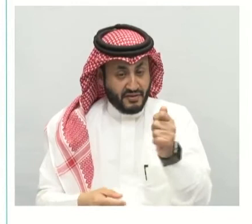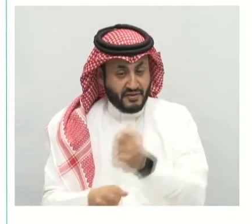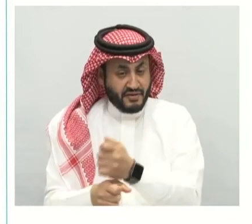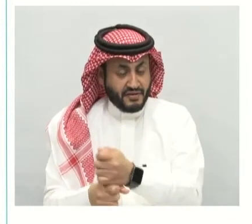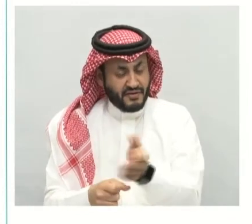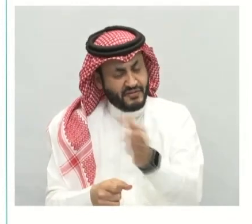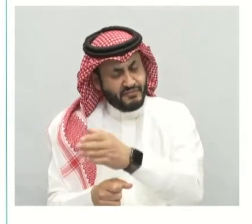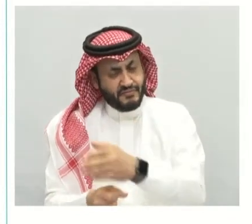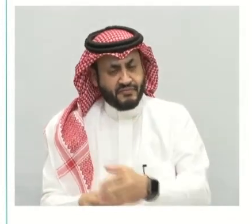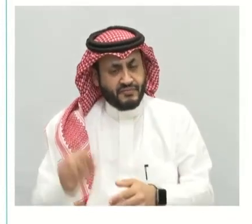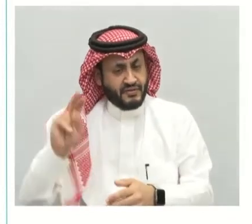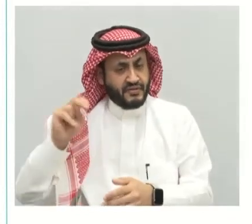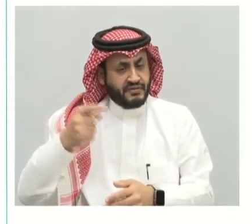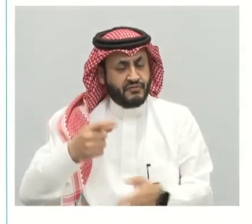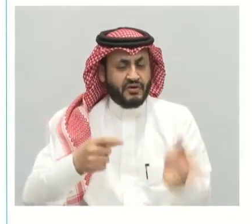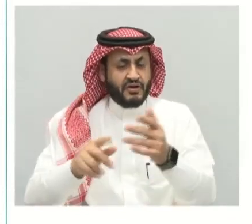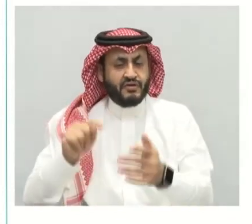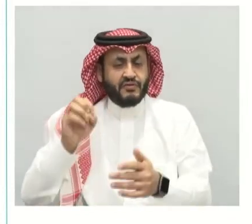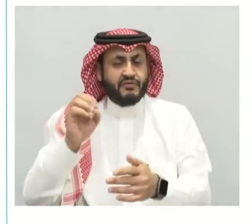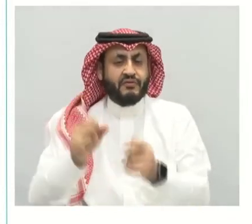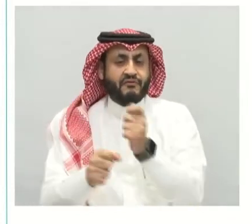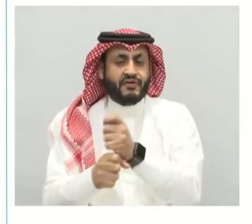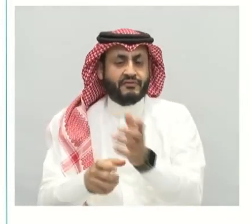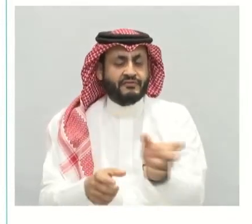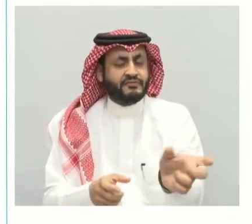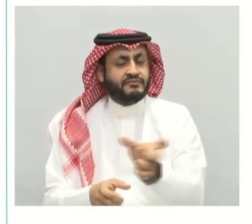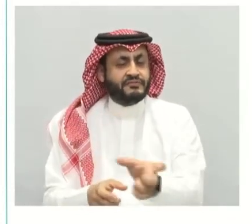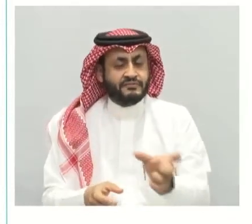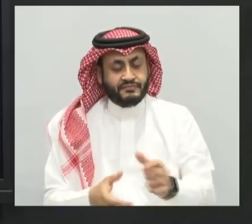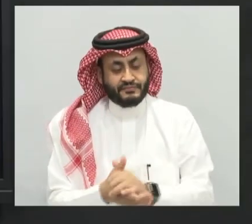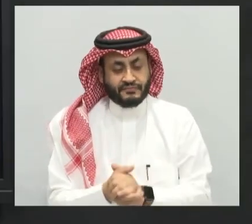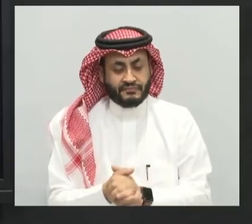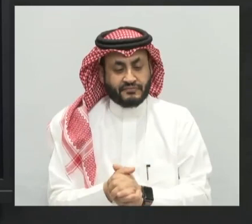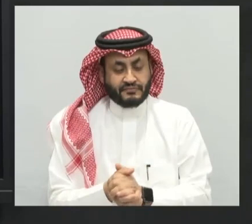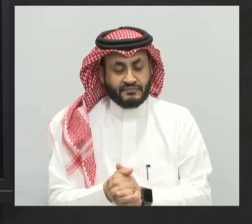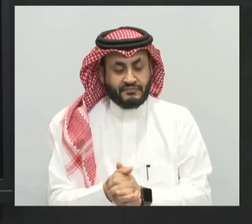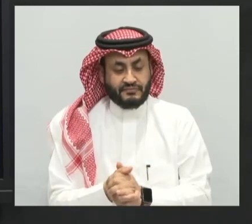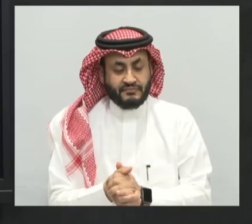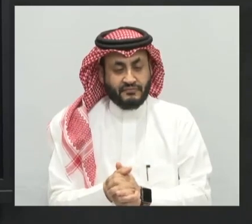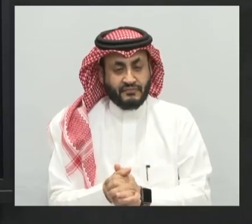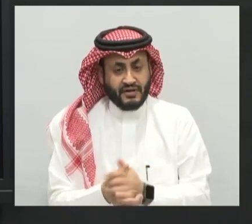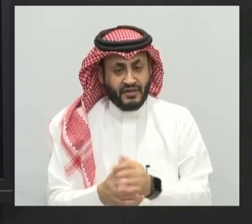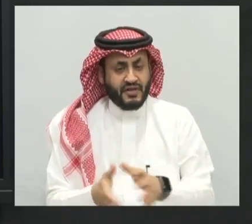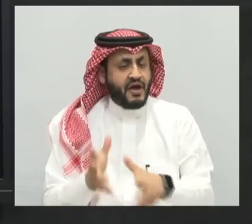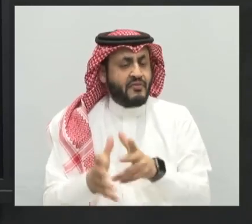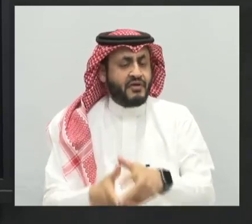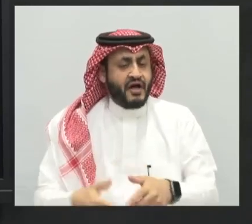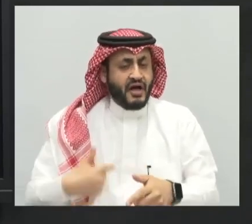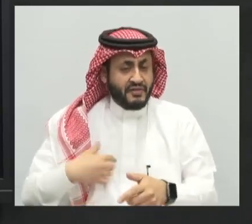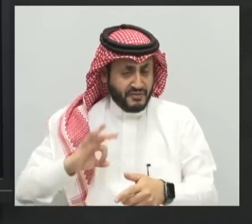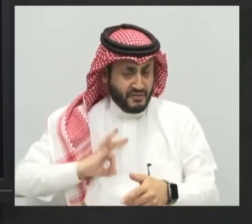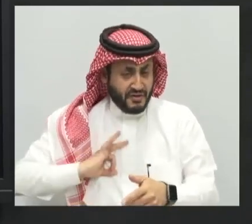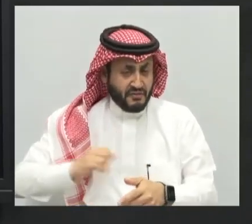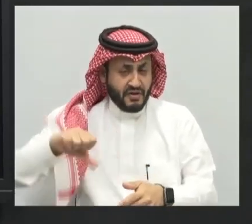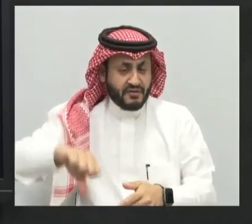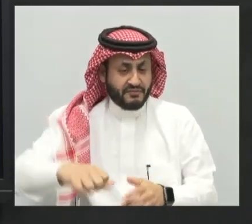after it either gerund or infinitive. And what do you write about? You write about the things that you like or the things that you